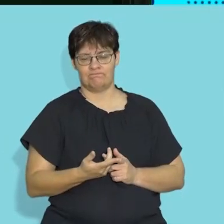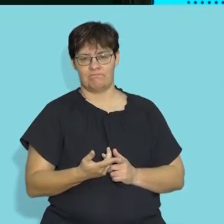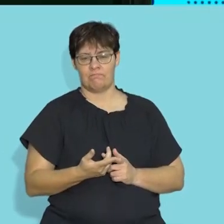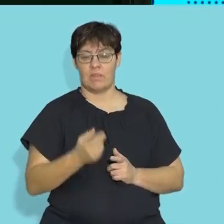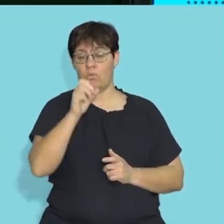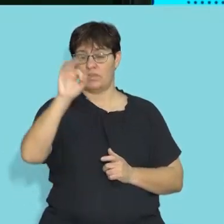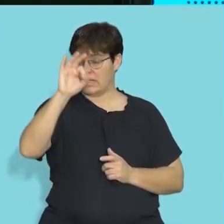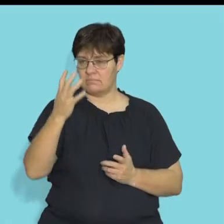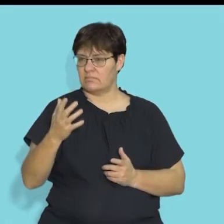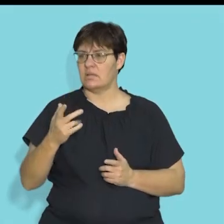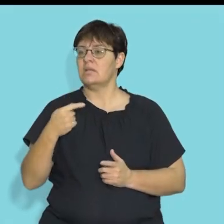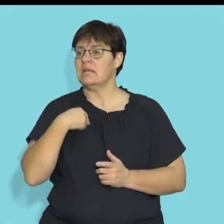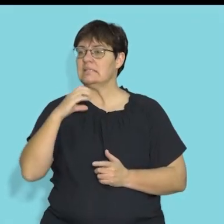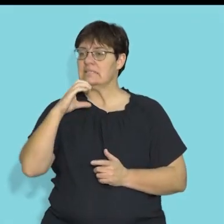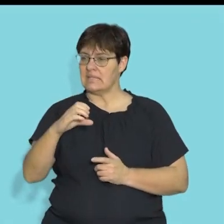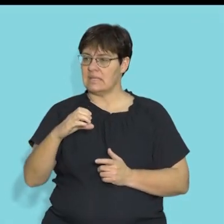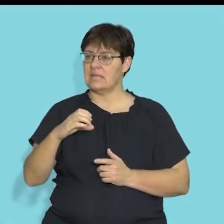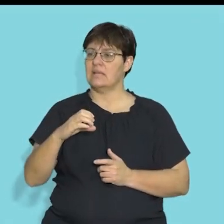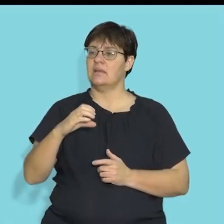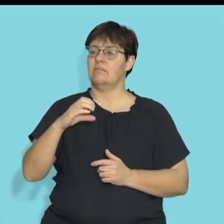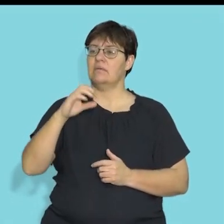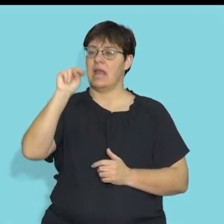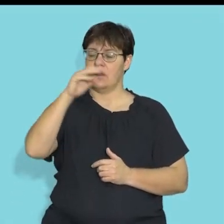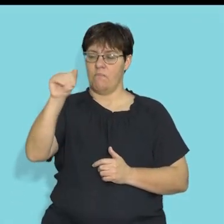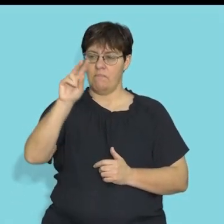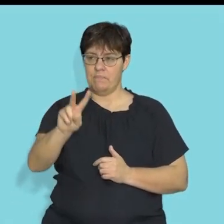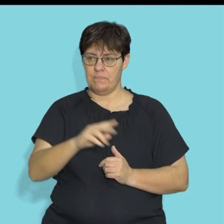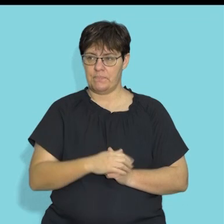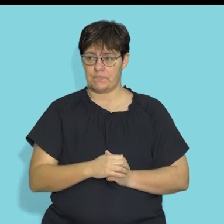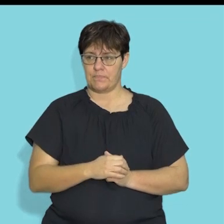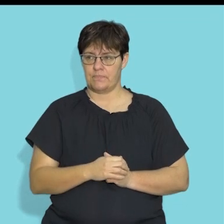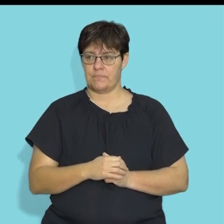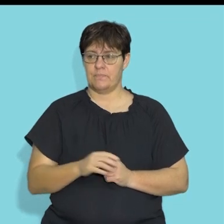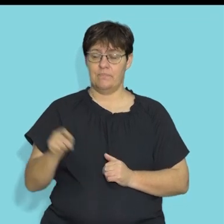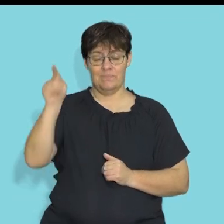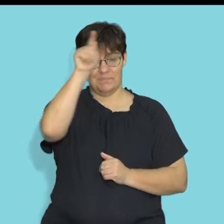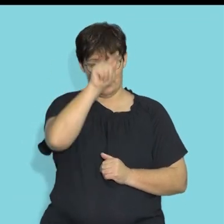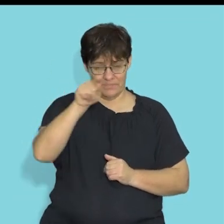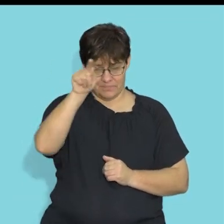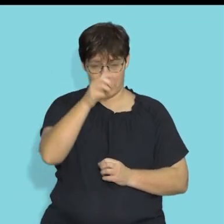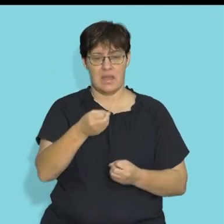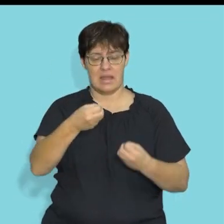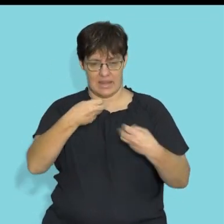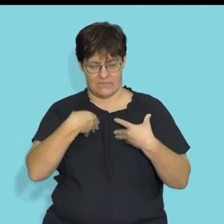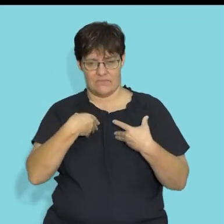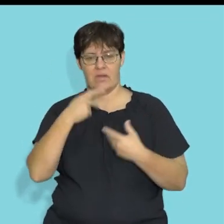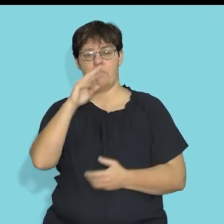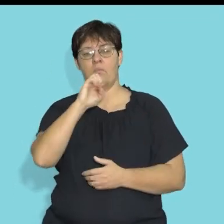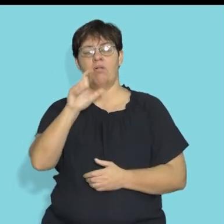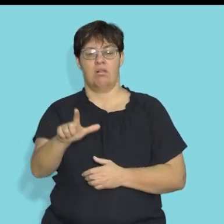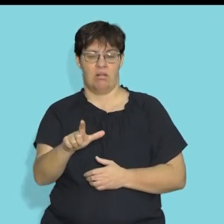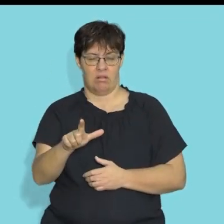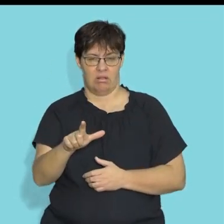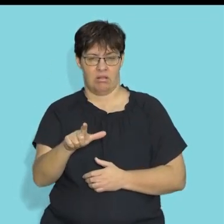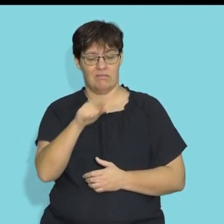I want to remind you that C is equal to N over V. What they have now is they give us the number of